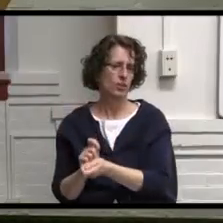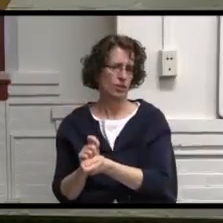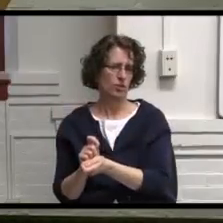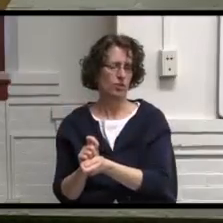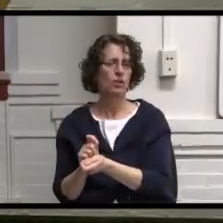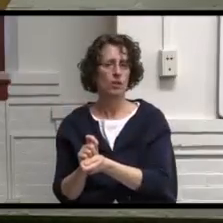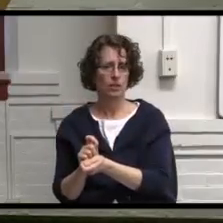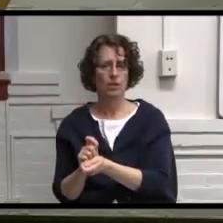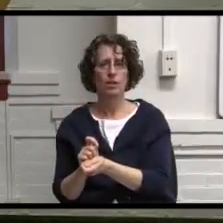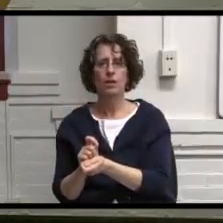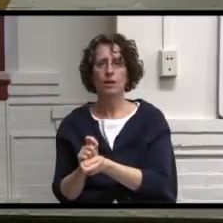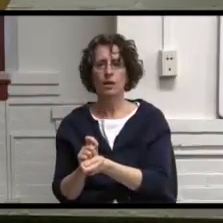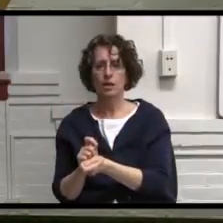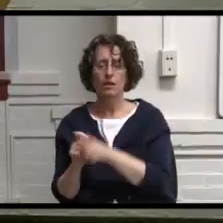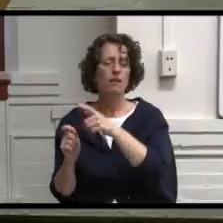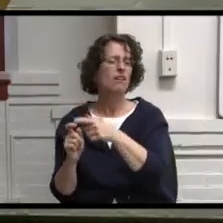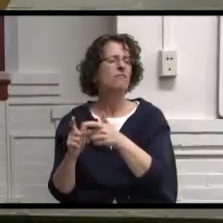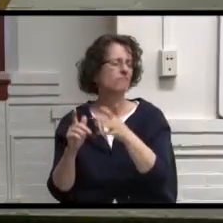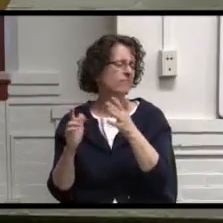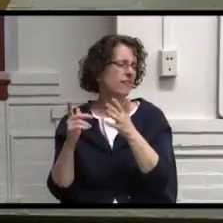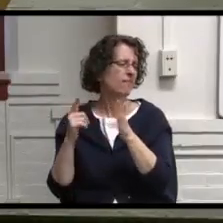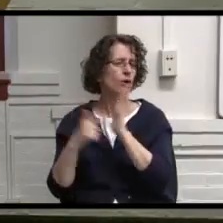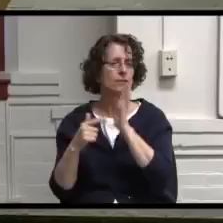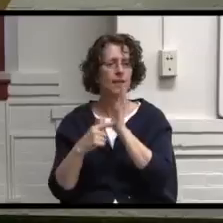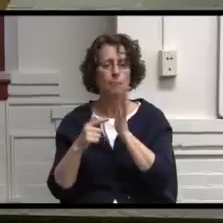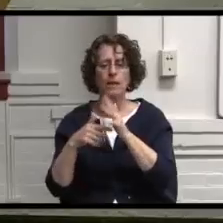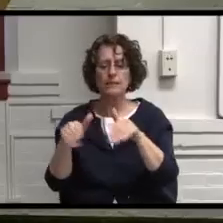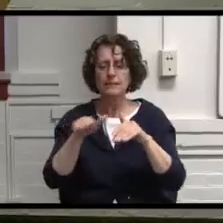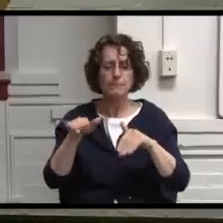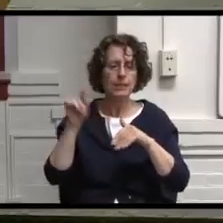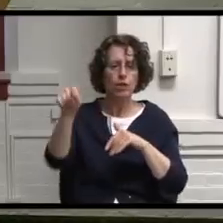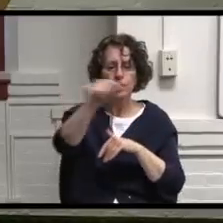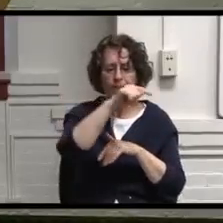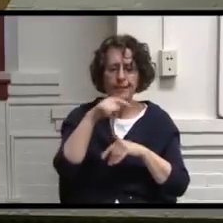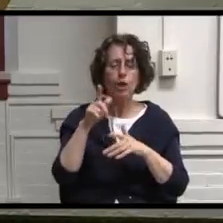the cemetery, what's permissible, cemeteries, what's permissible there,